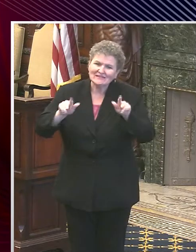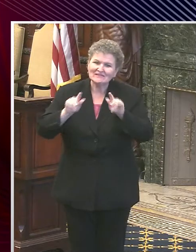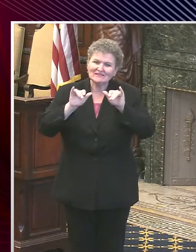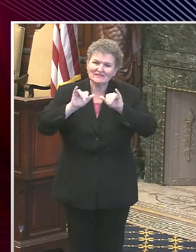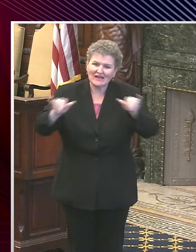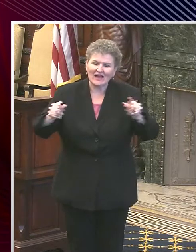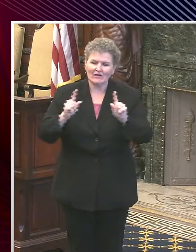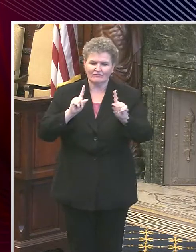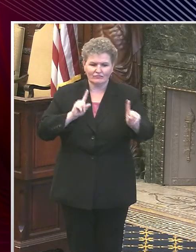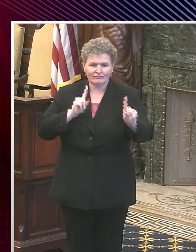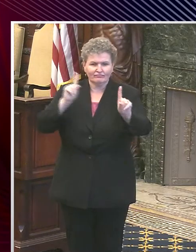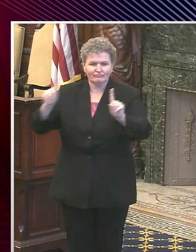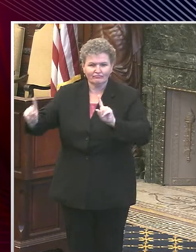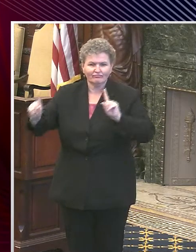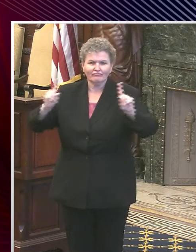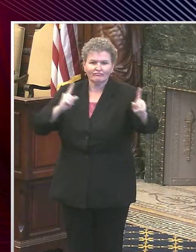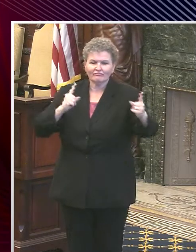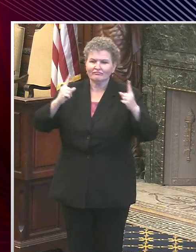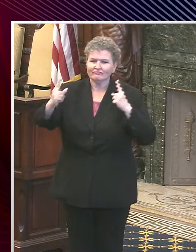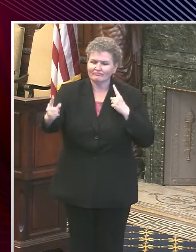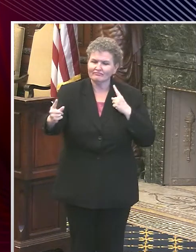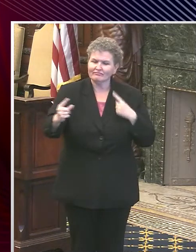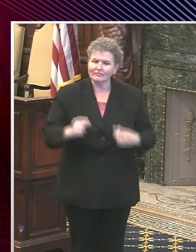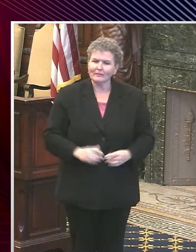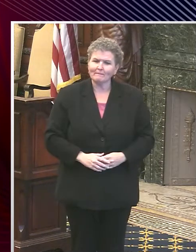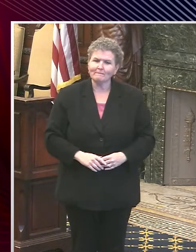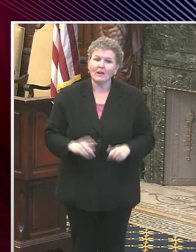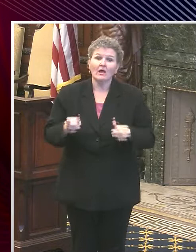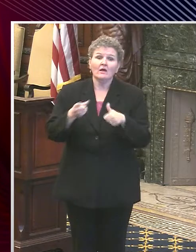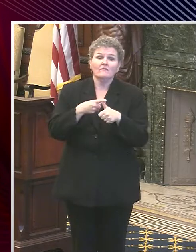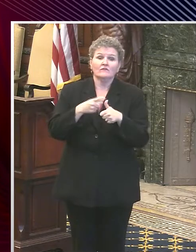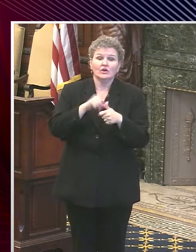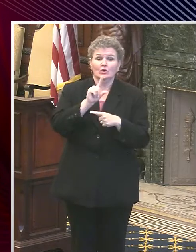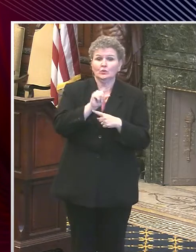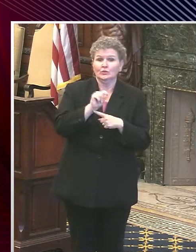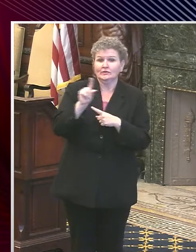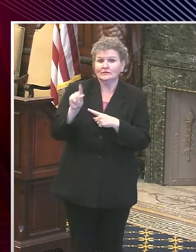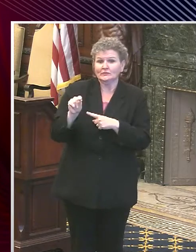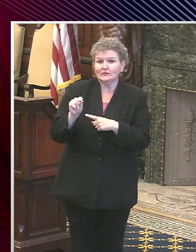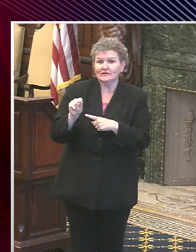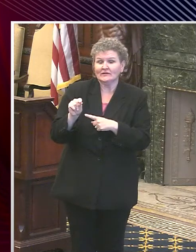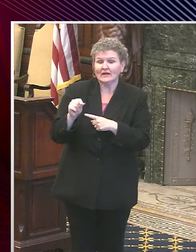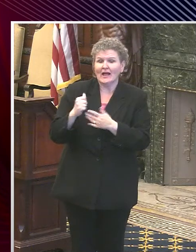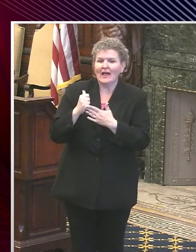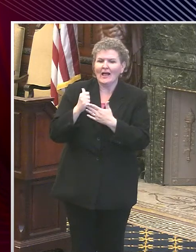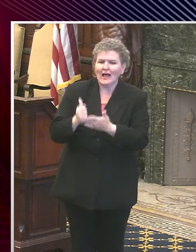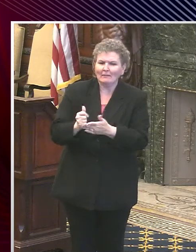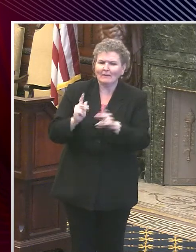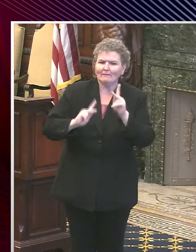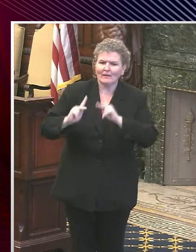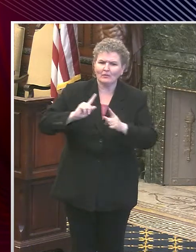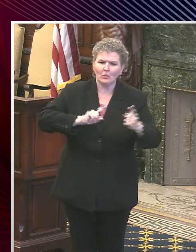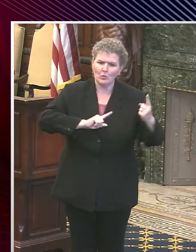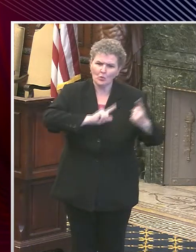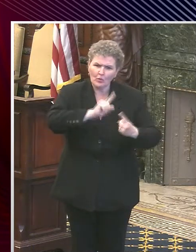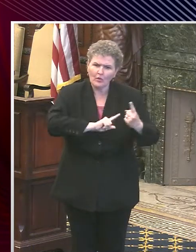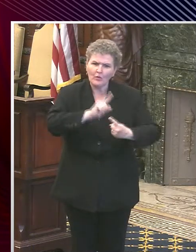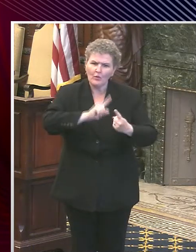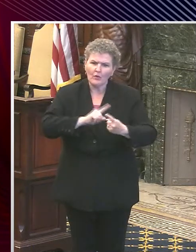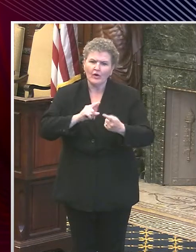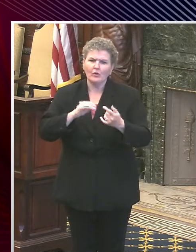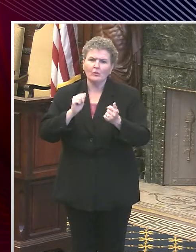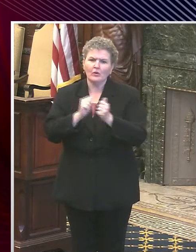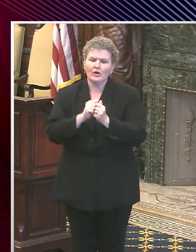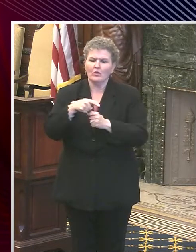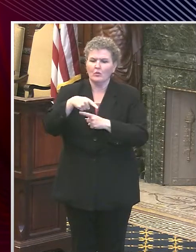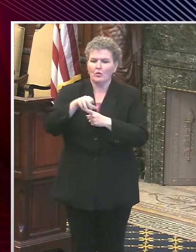distancing and other safety measures. First Vote 2020 ambassadors will be able to direct individuals to QR codes on the back of their